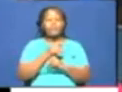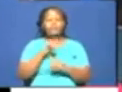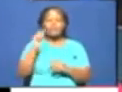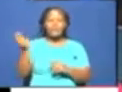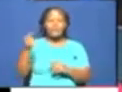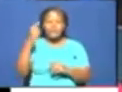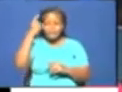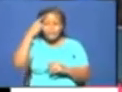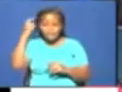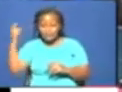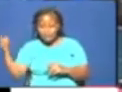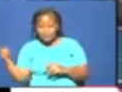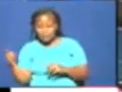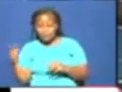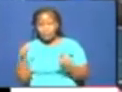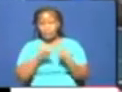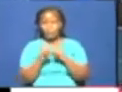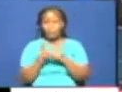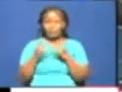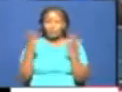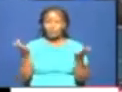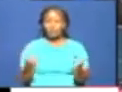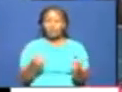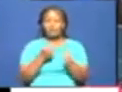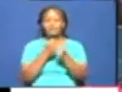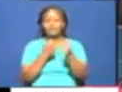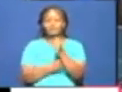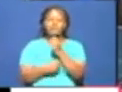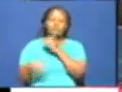coined by our founding fathers.